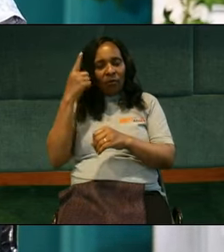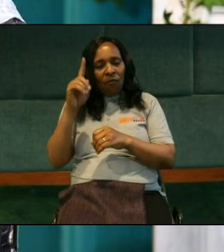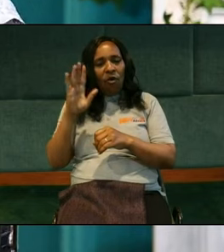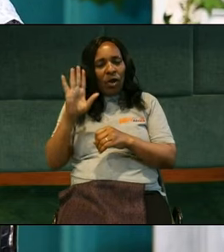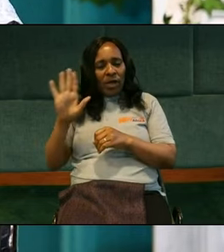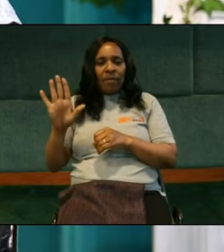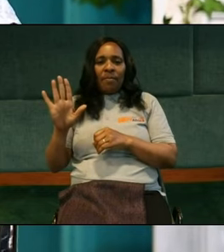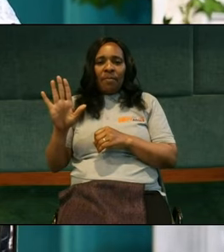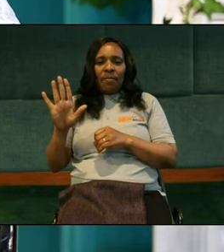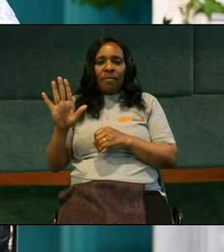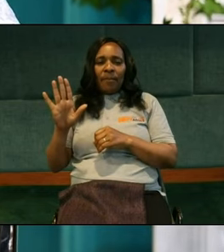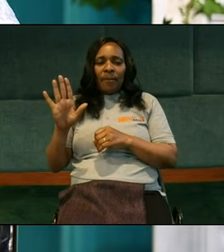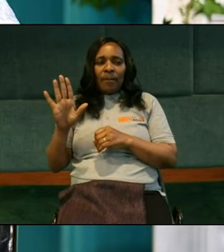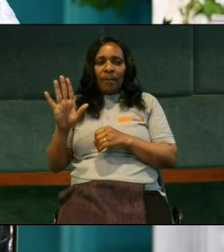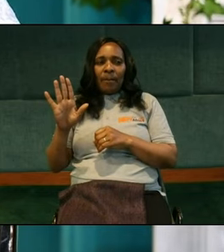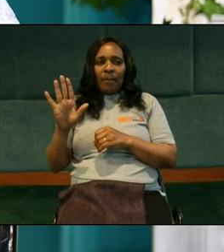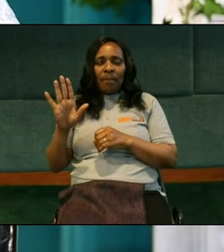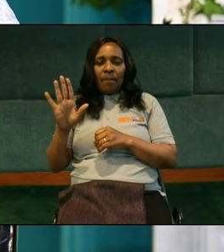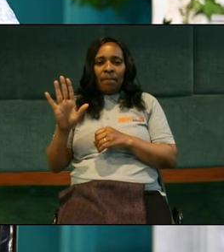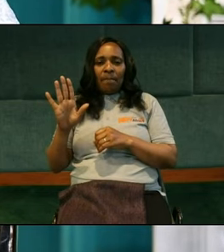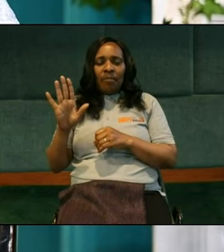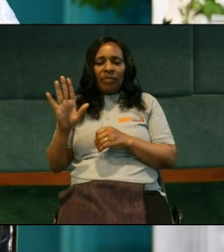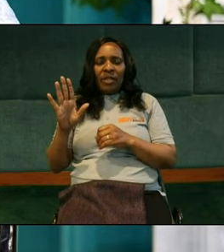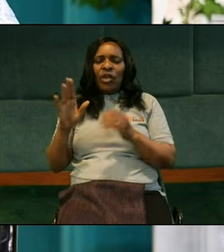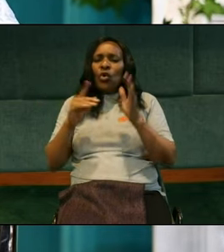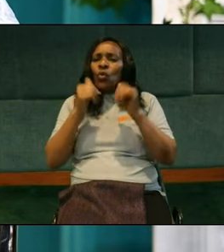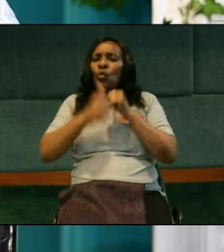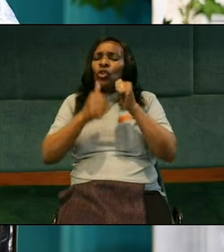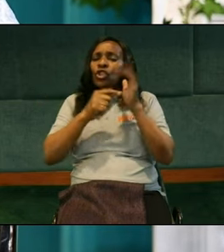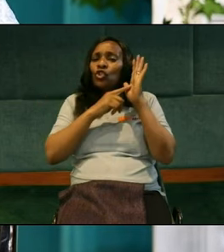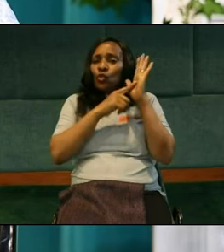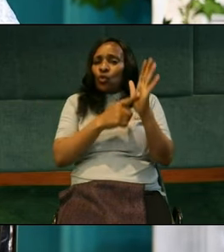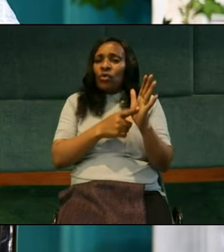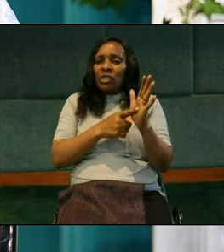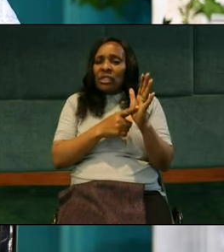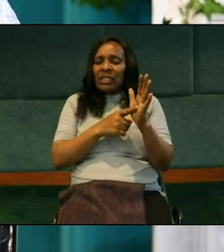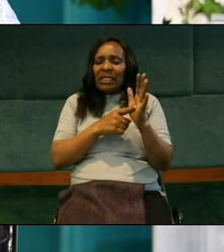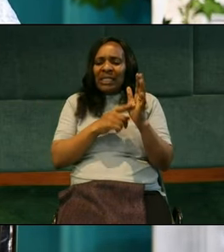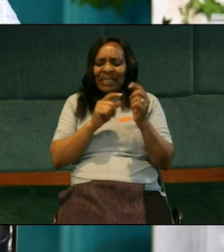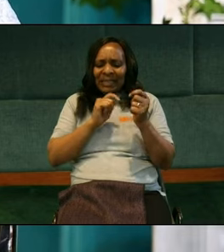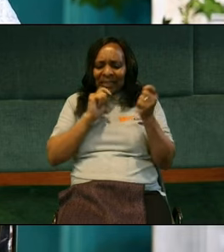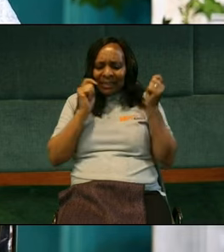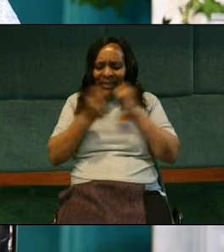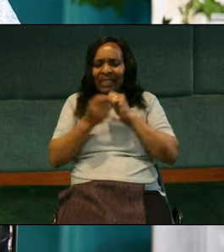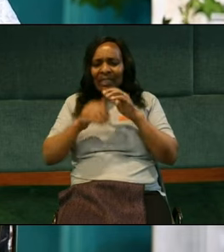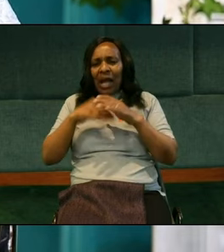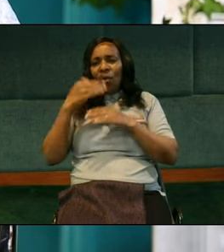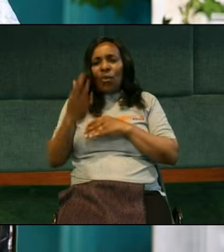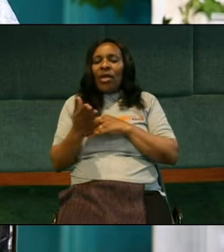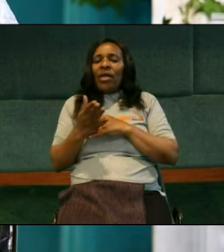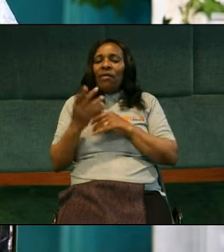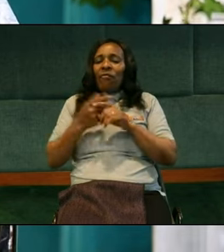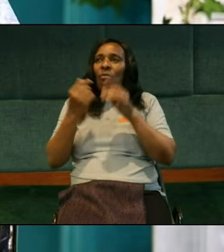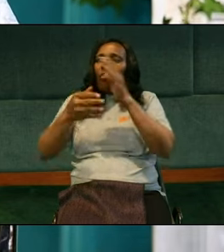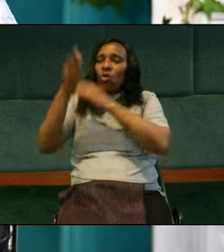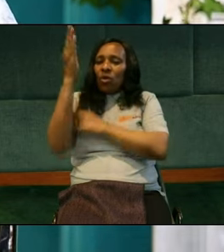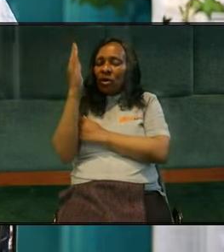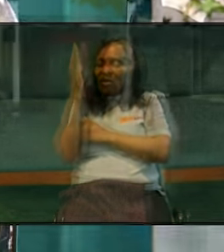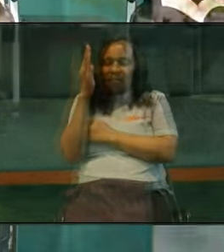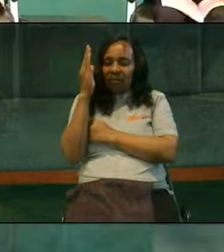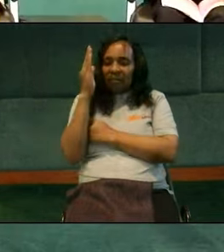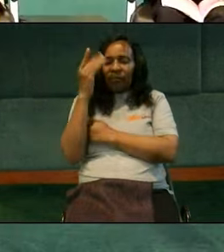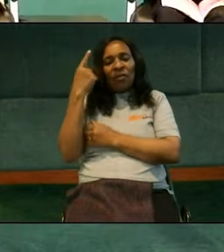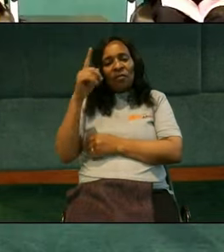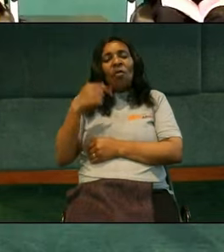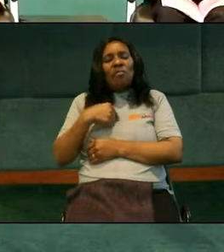gods. And this shows that he turned away from God completely.